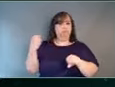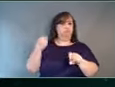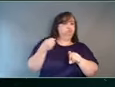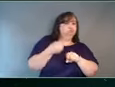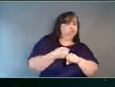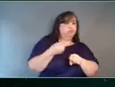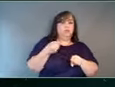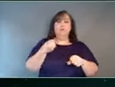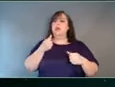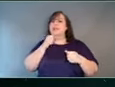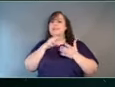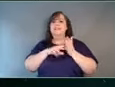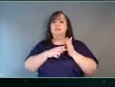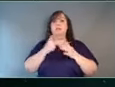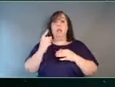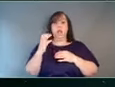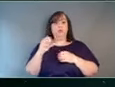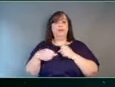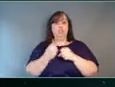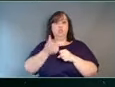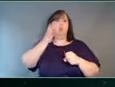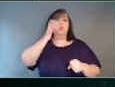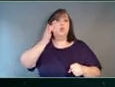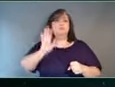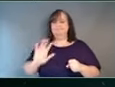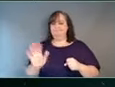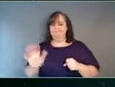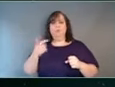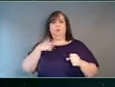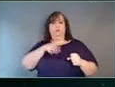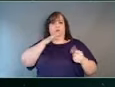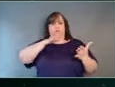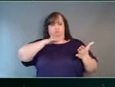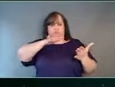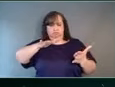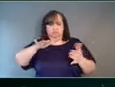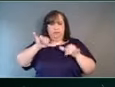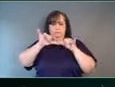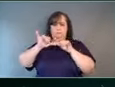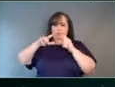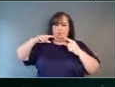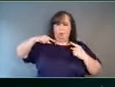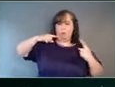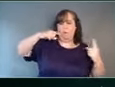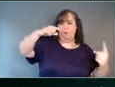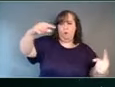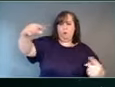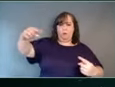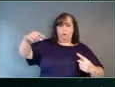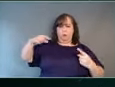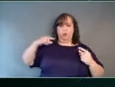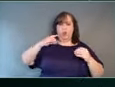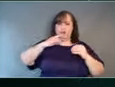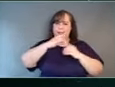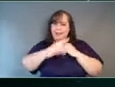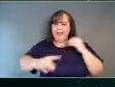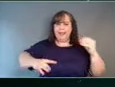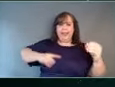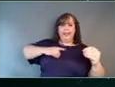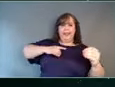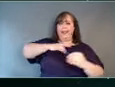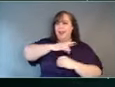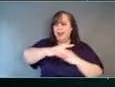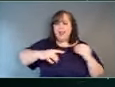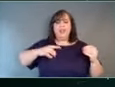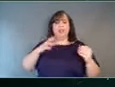years, but we'll continue to study Apophis and measure its orbit and monitor it so that we understand the